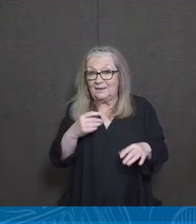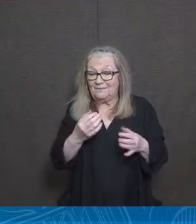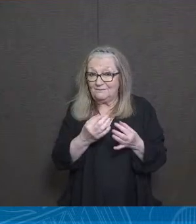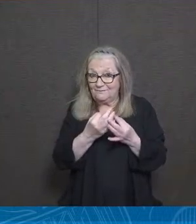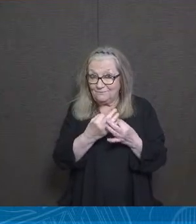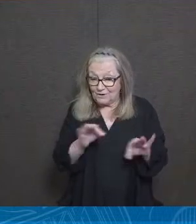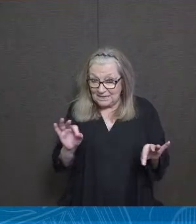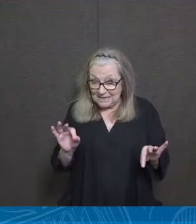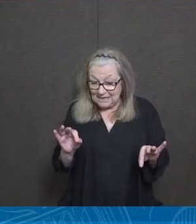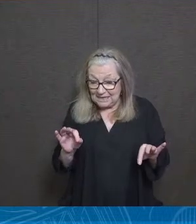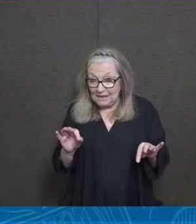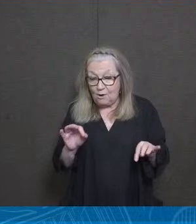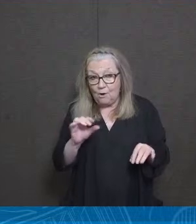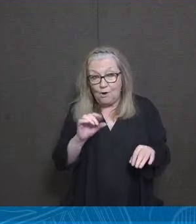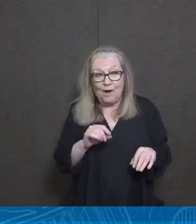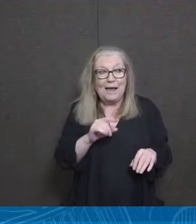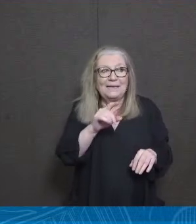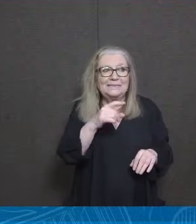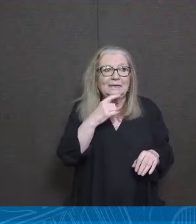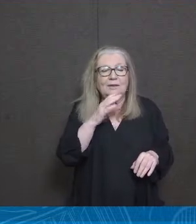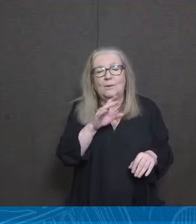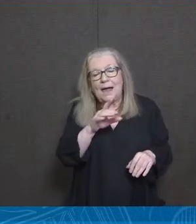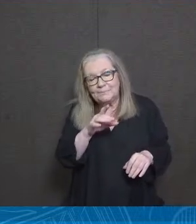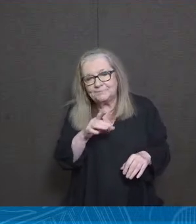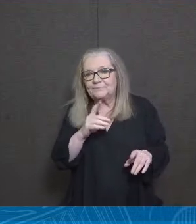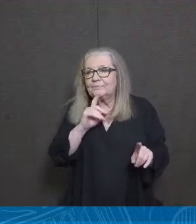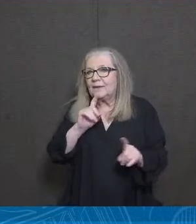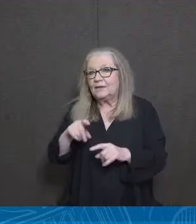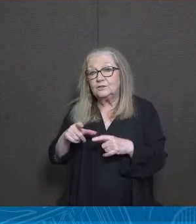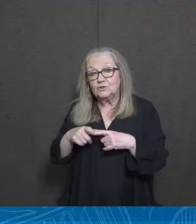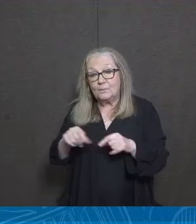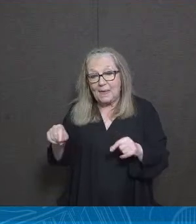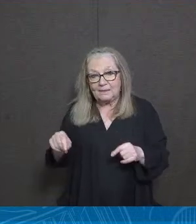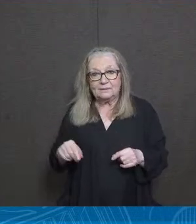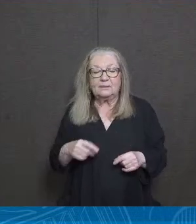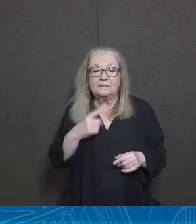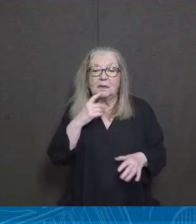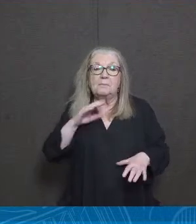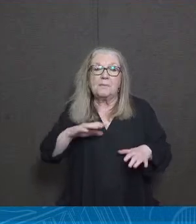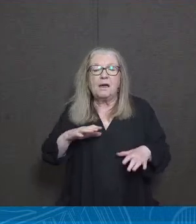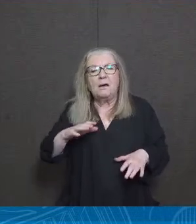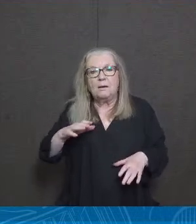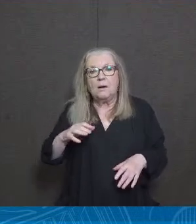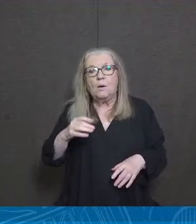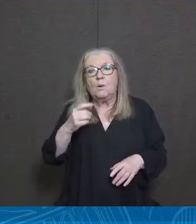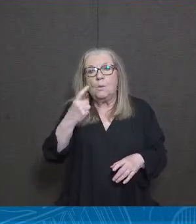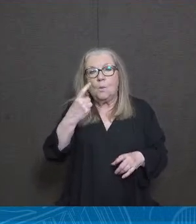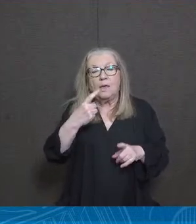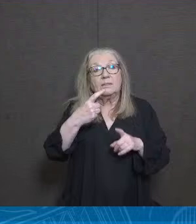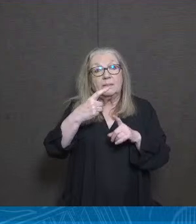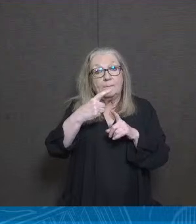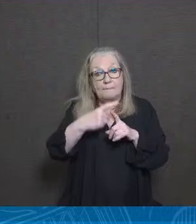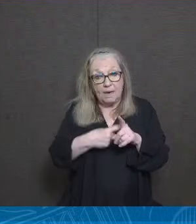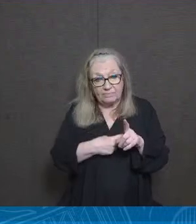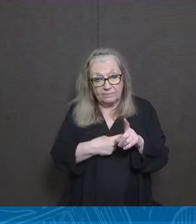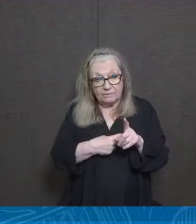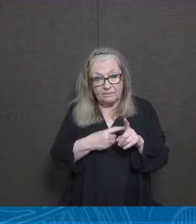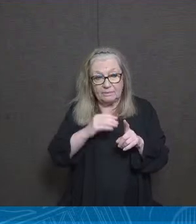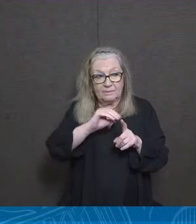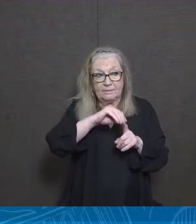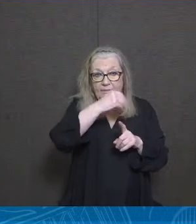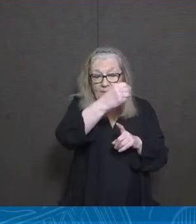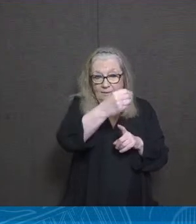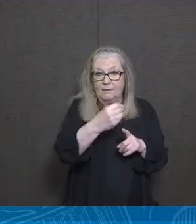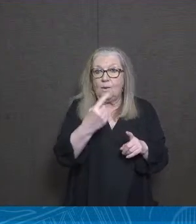almost? No. In Japan, so 1 month, so around 1,000 US dollars. But